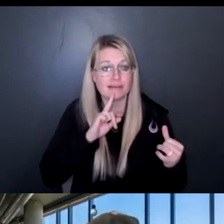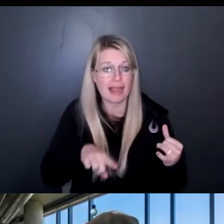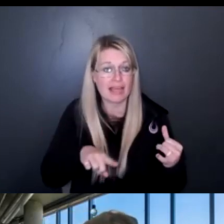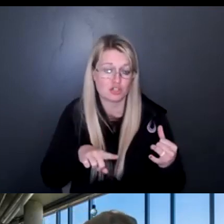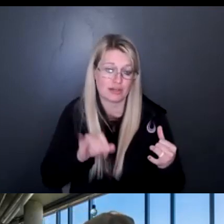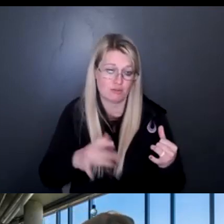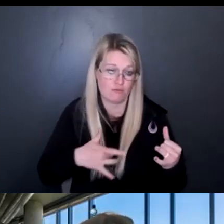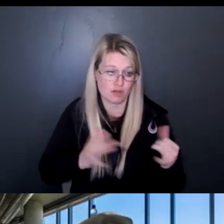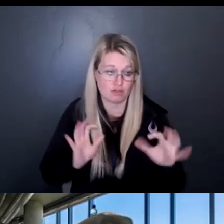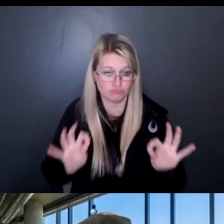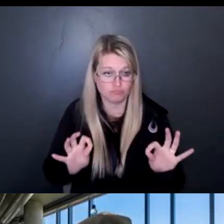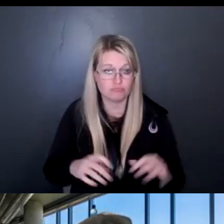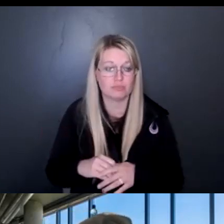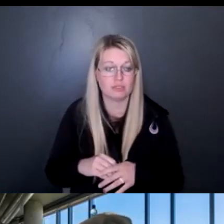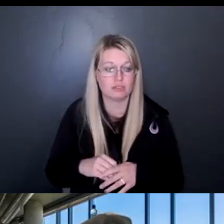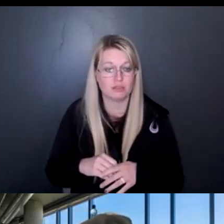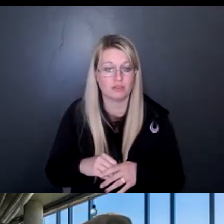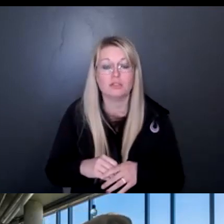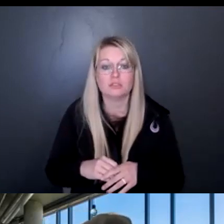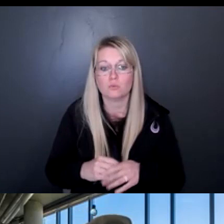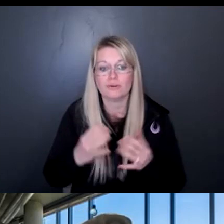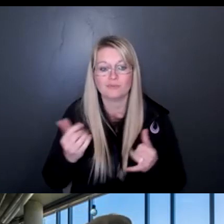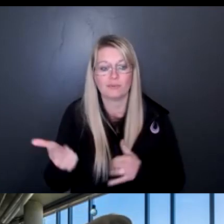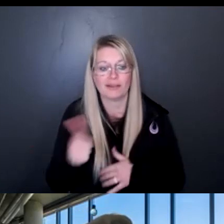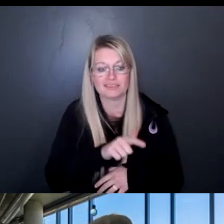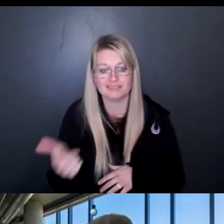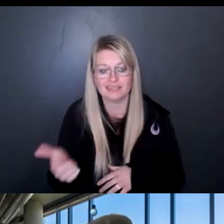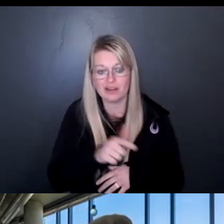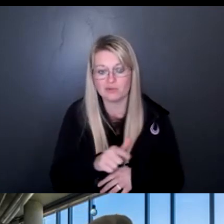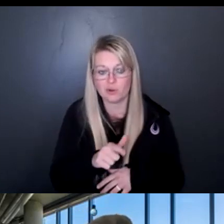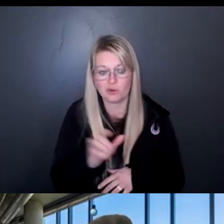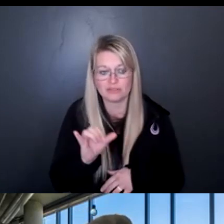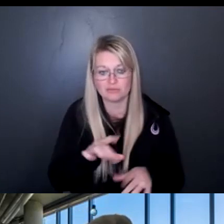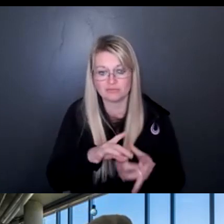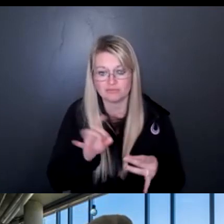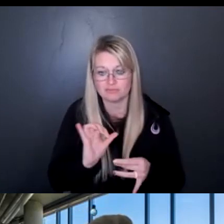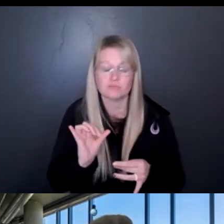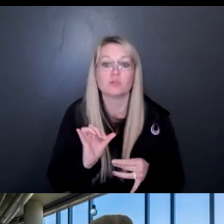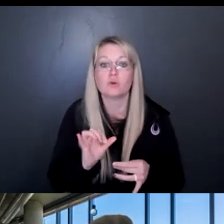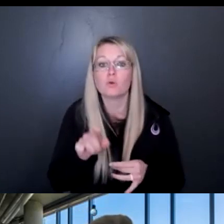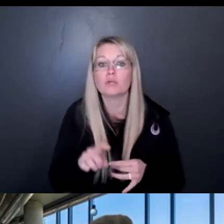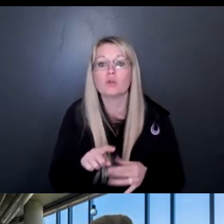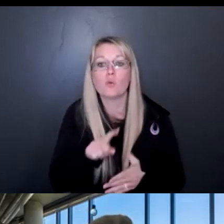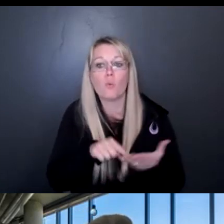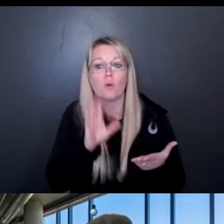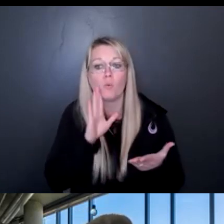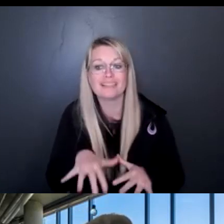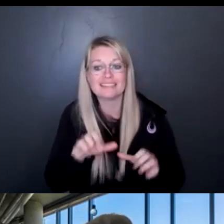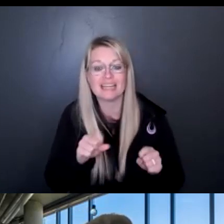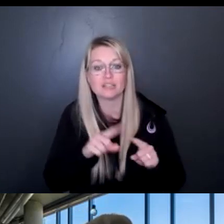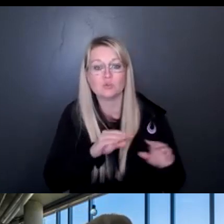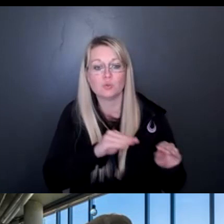fit, and go ahead and take turns as you'd like. So the question is, what will it take to